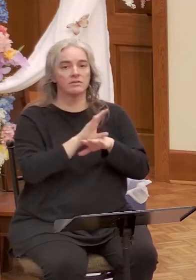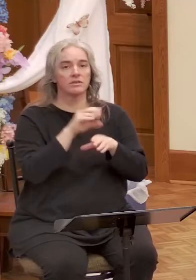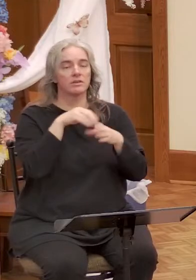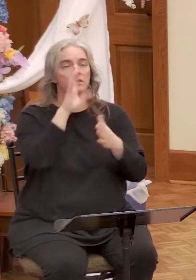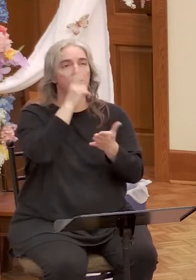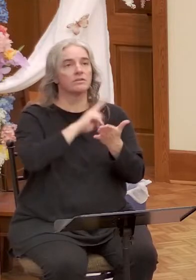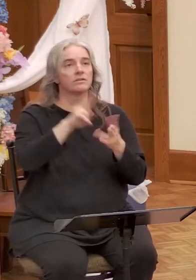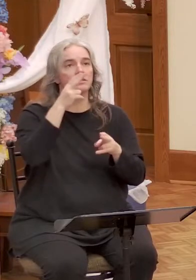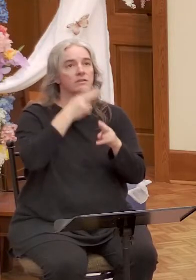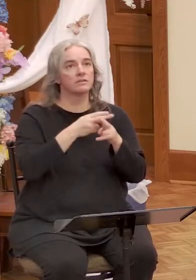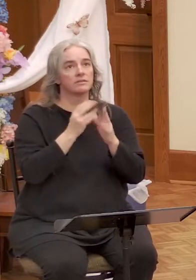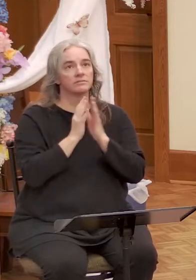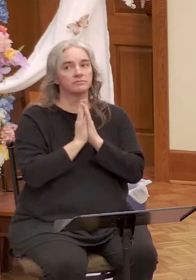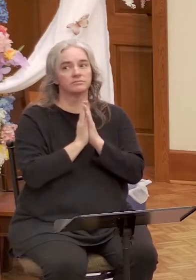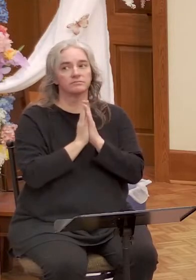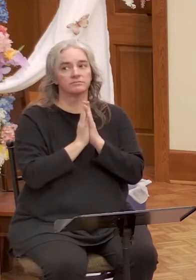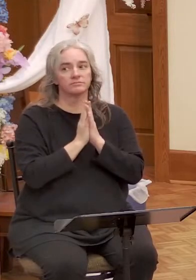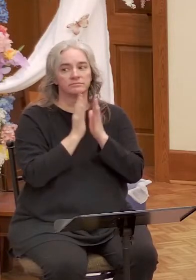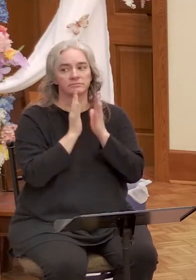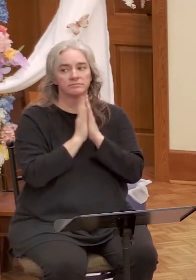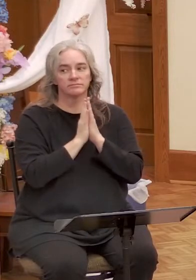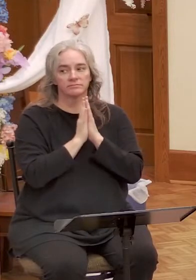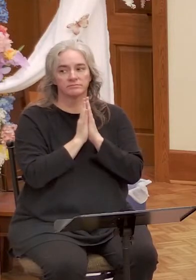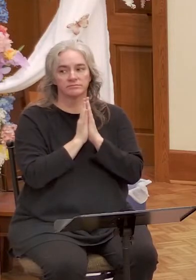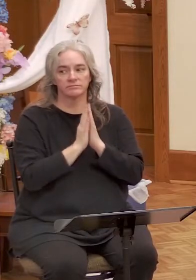holy name we pray. Amen.